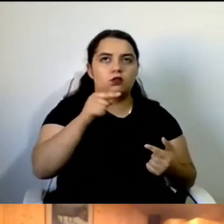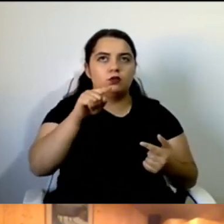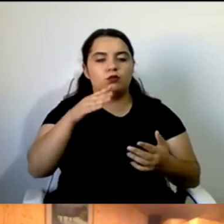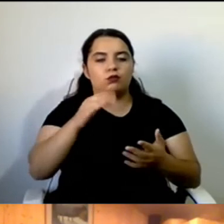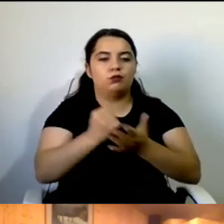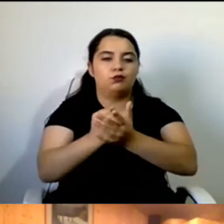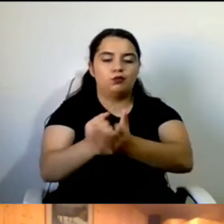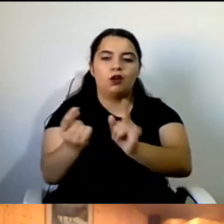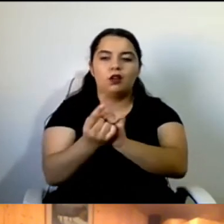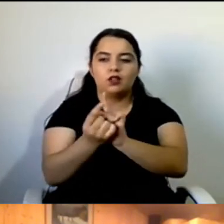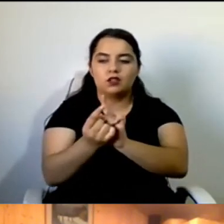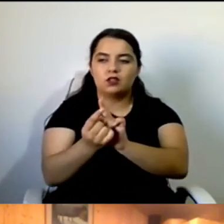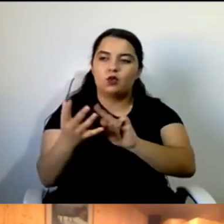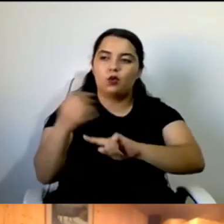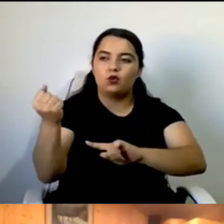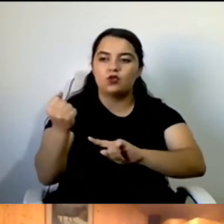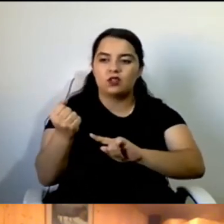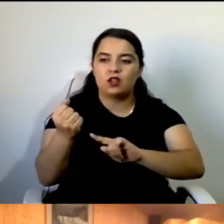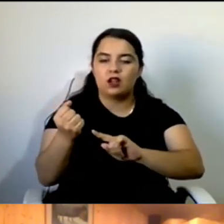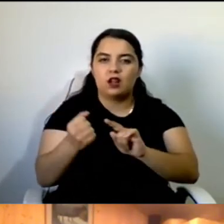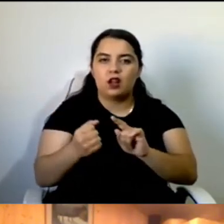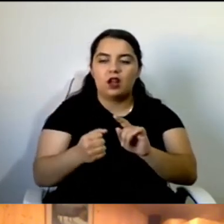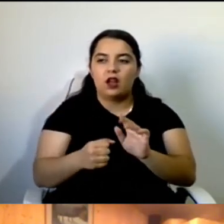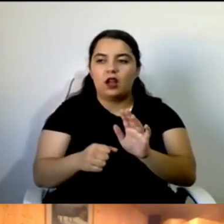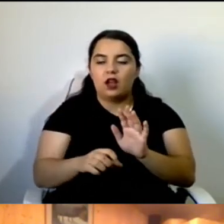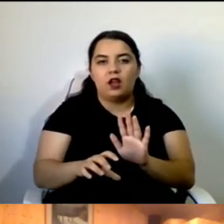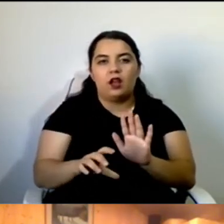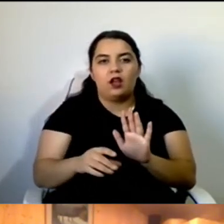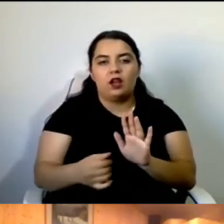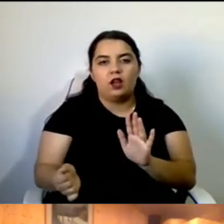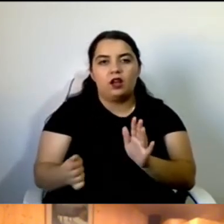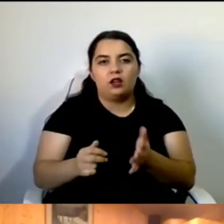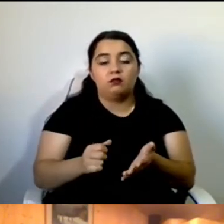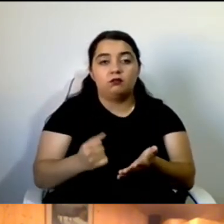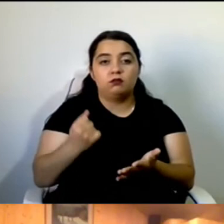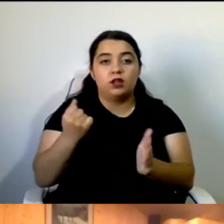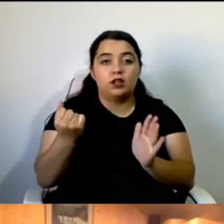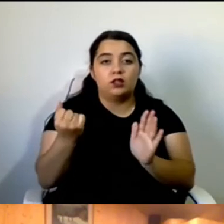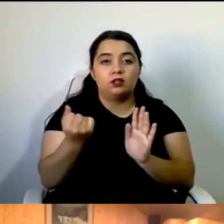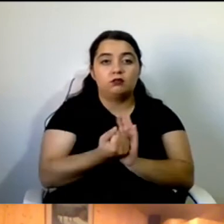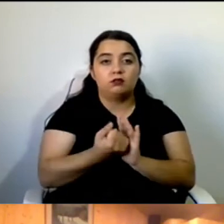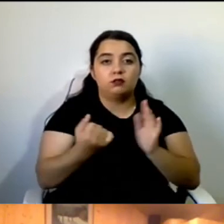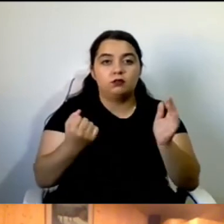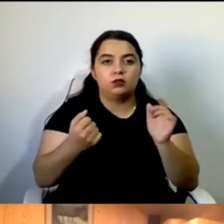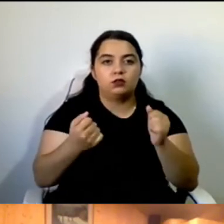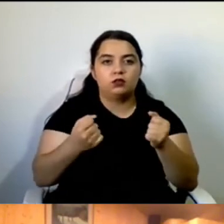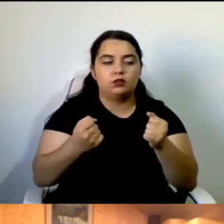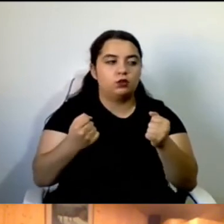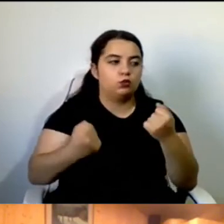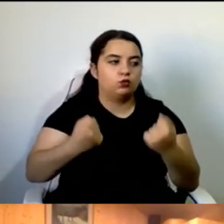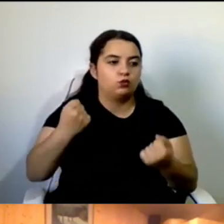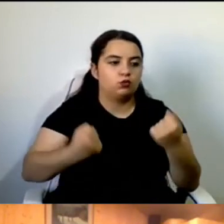permitted. But even if that could have been very kind of useful, but you can get any sort of training